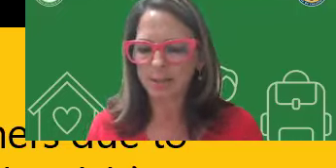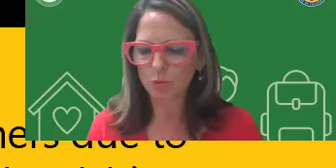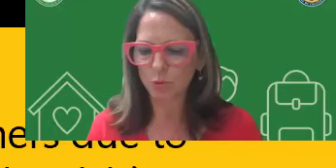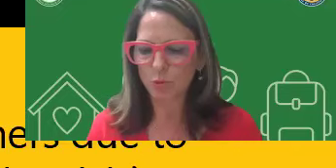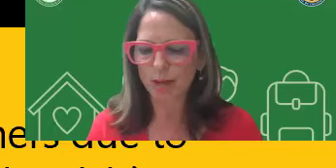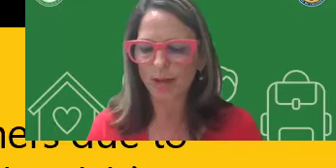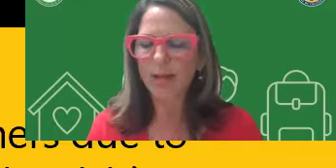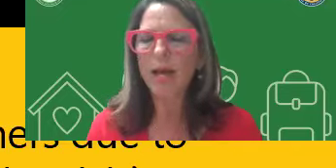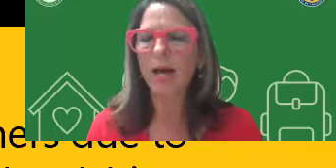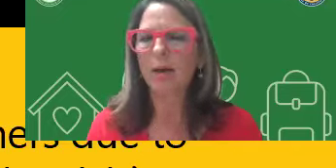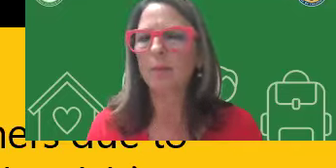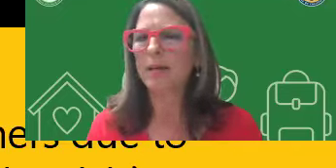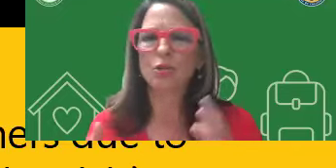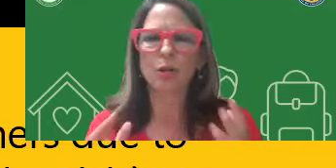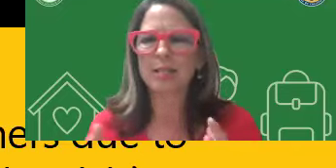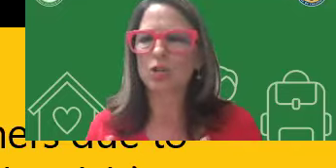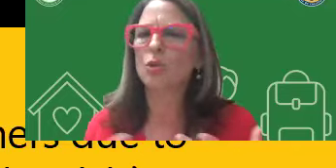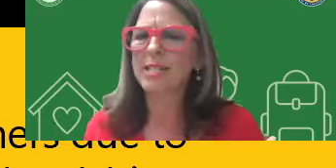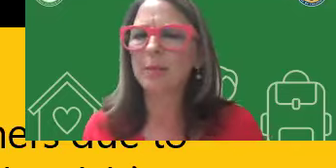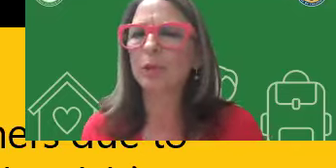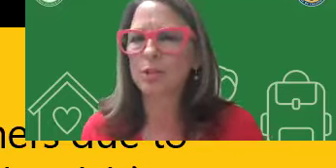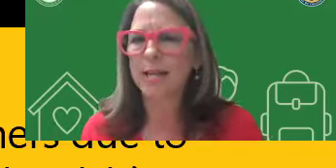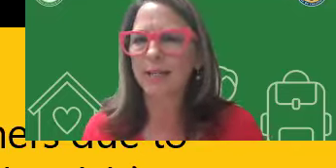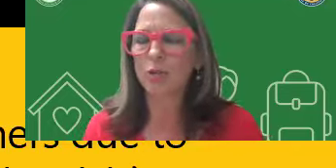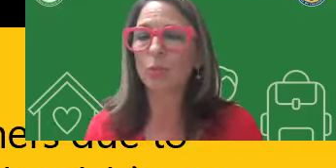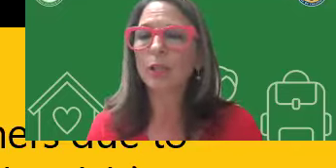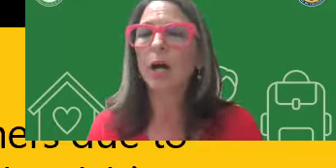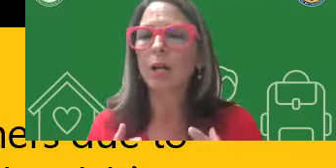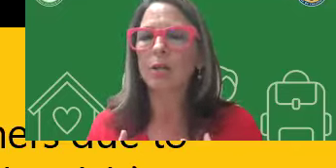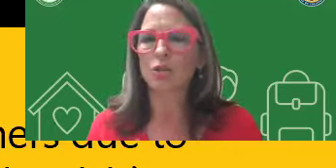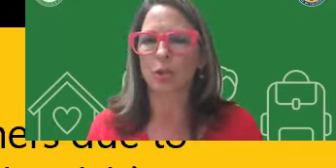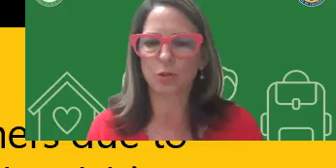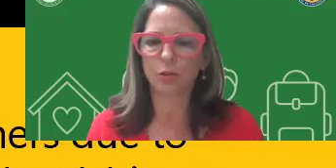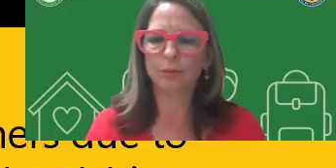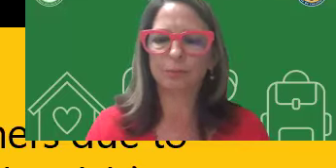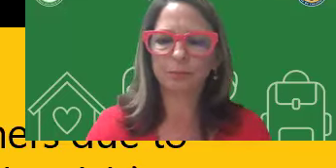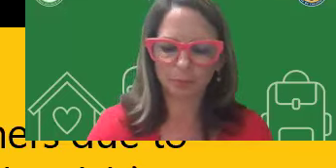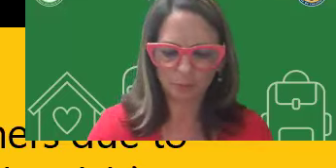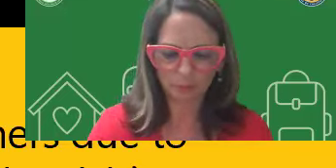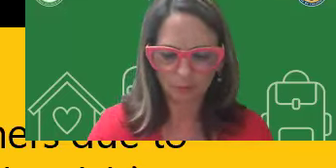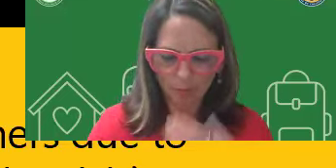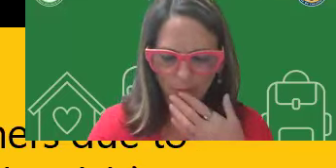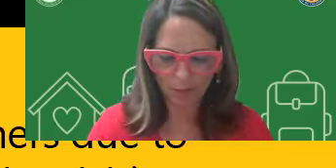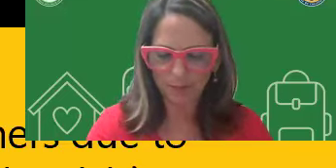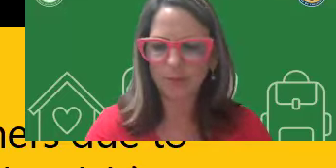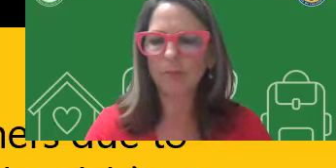substandard housing in some sort of way, bus, train stations, or a similar setting. So really unsheltered.